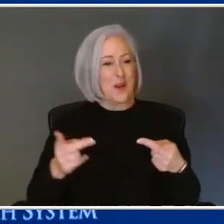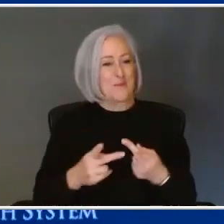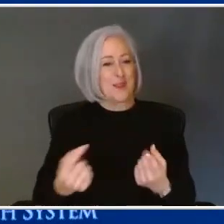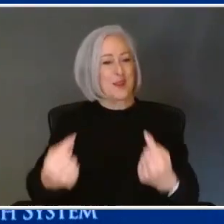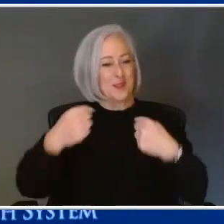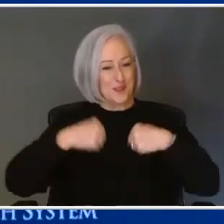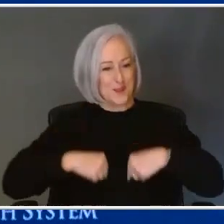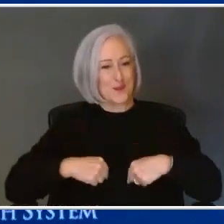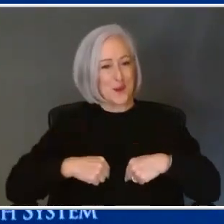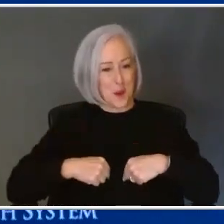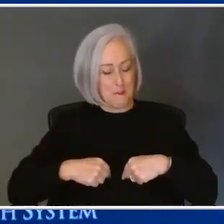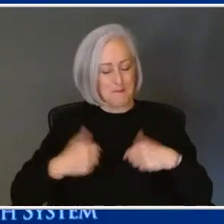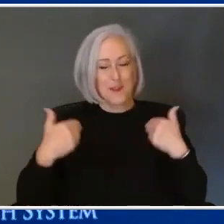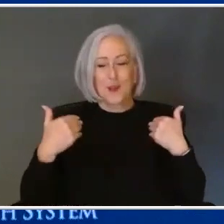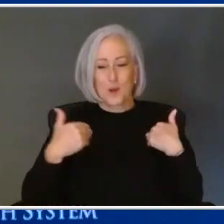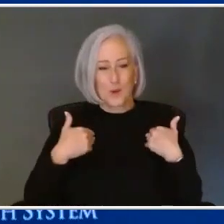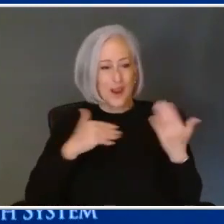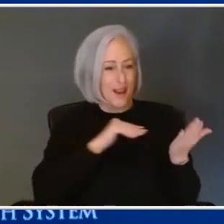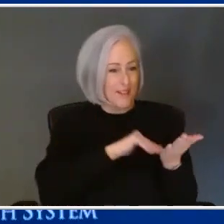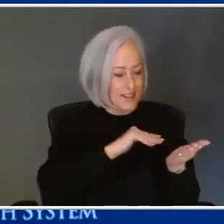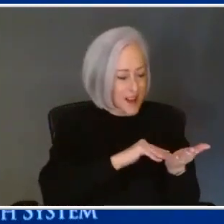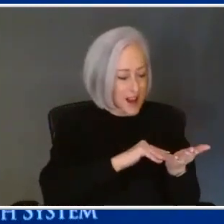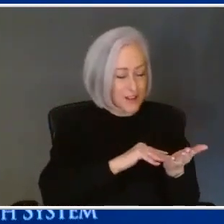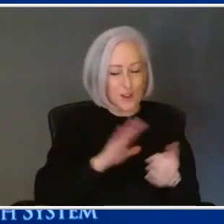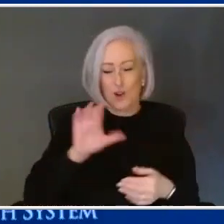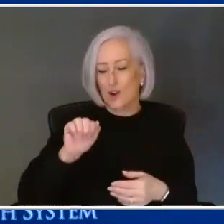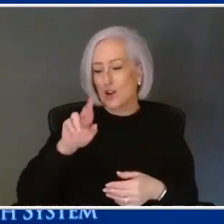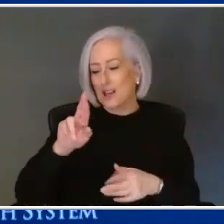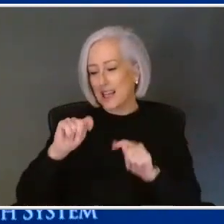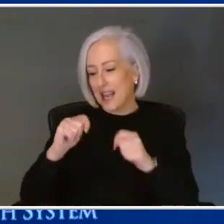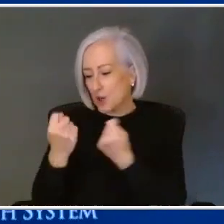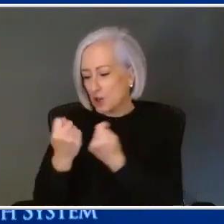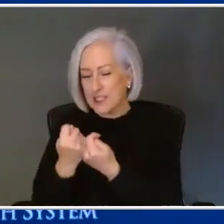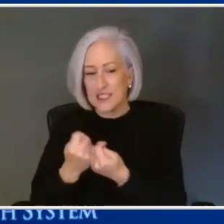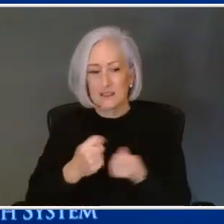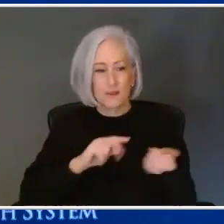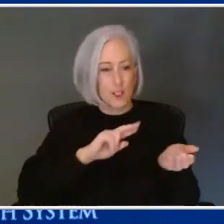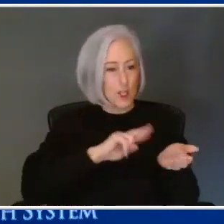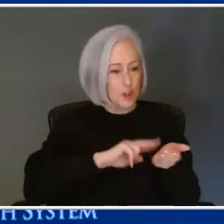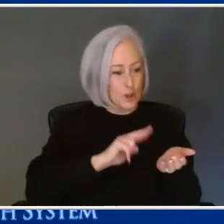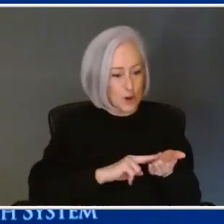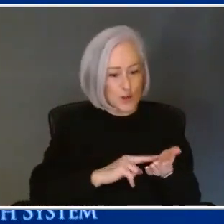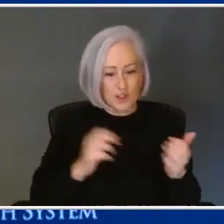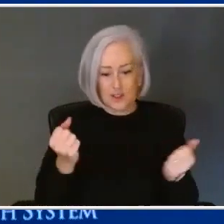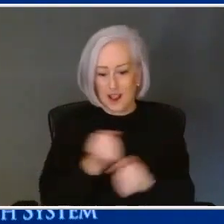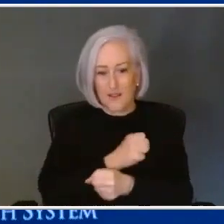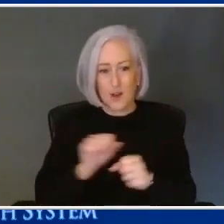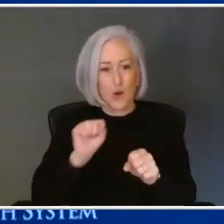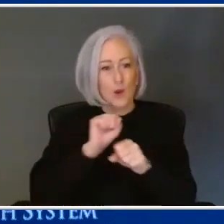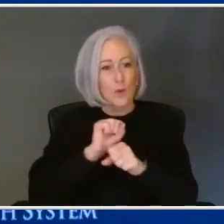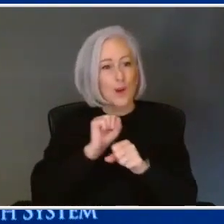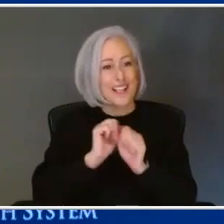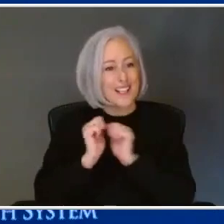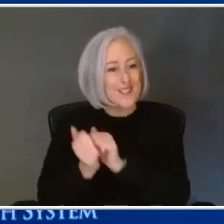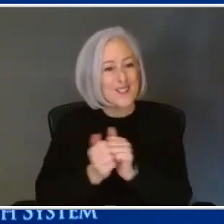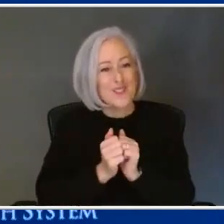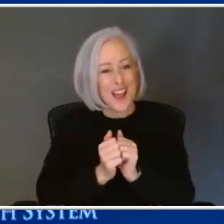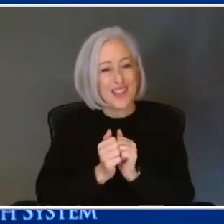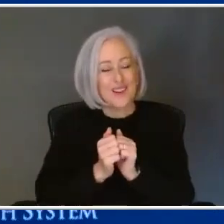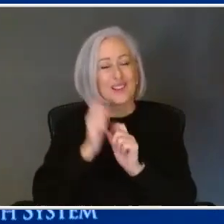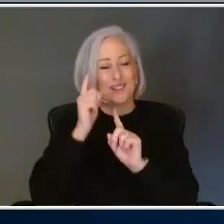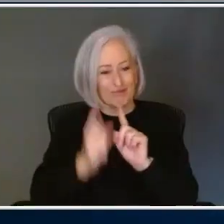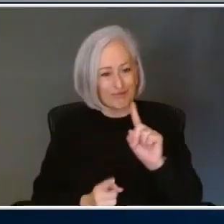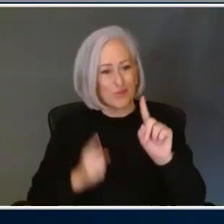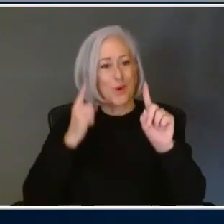have physicians, care teams, nurses who all care, working towards one goal, and that is getting you well and getting you back